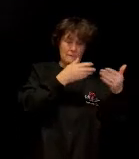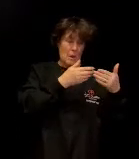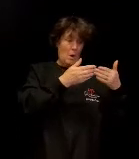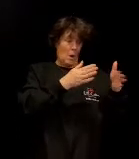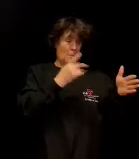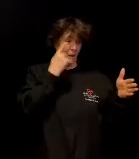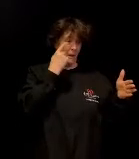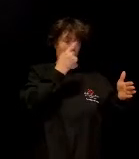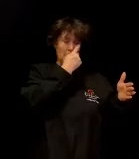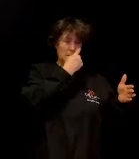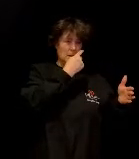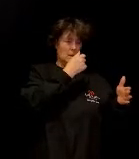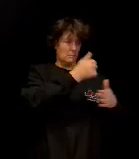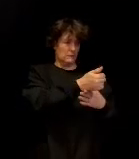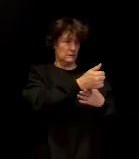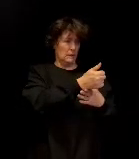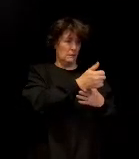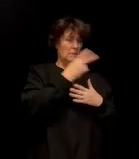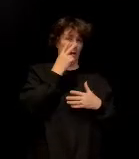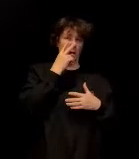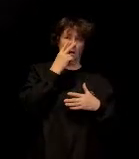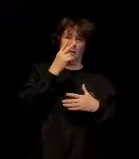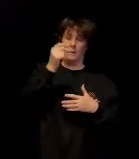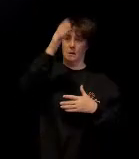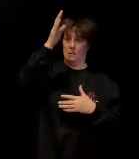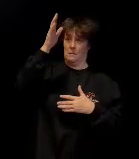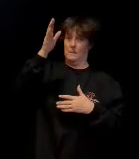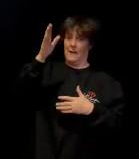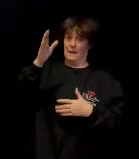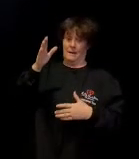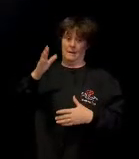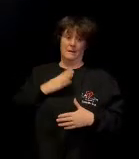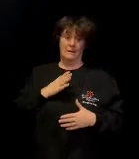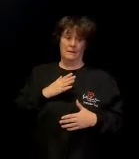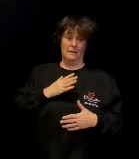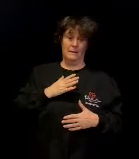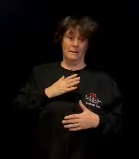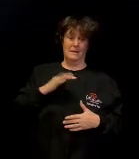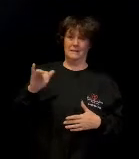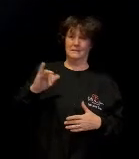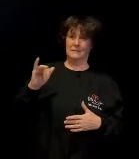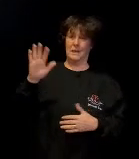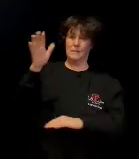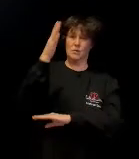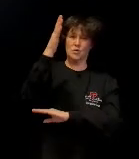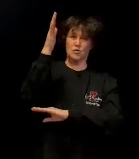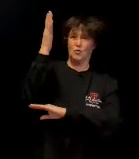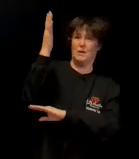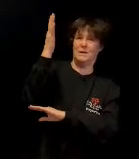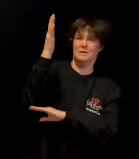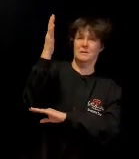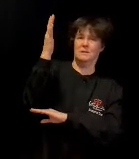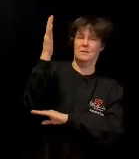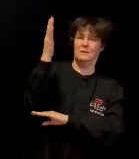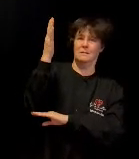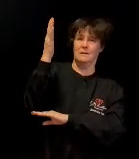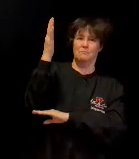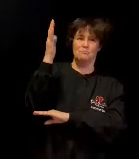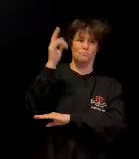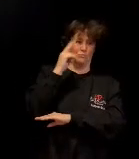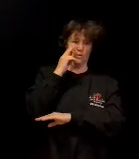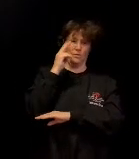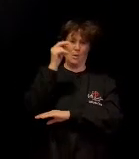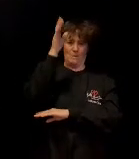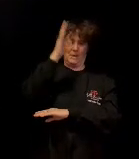his eyes, that man opened his eyes, and he saw men. The Bible says he saw men like trees. Right? He saw men